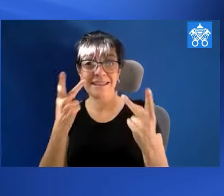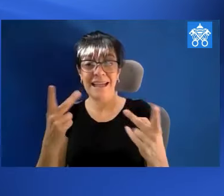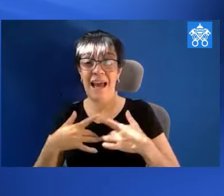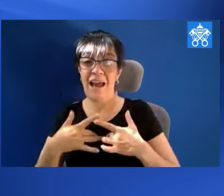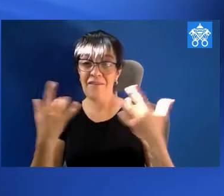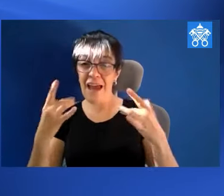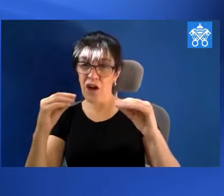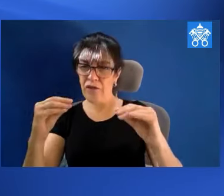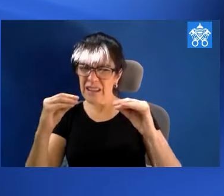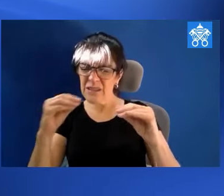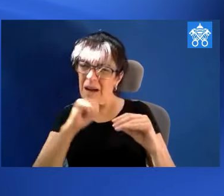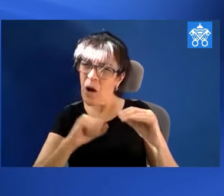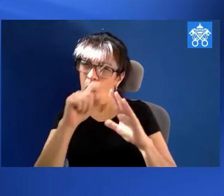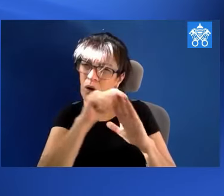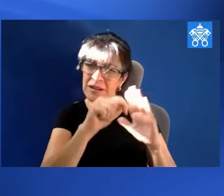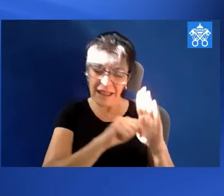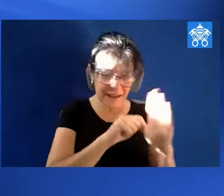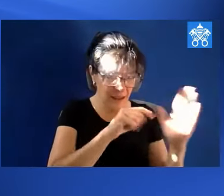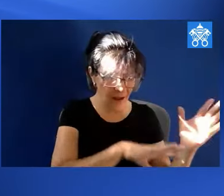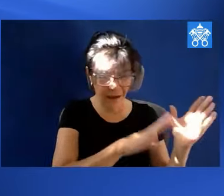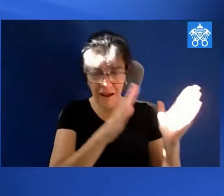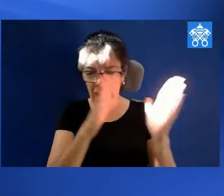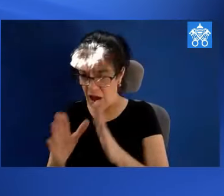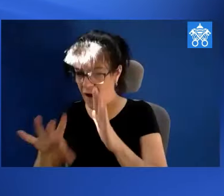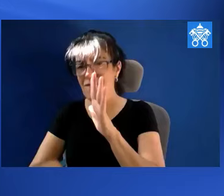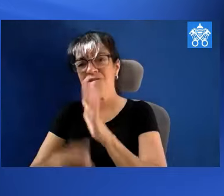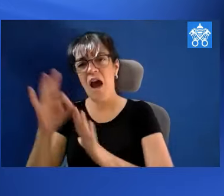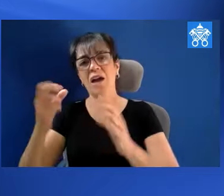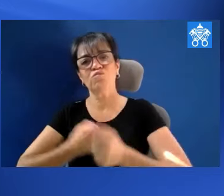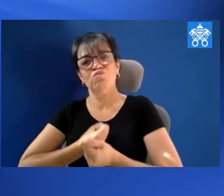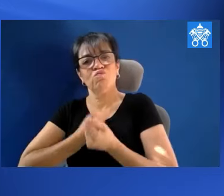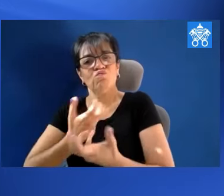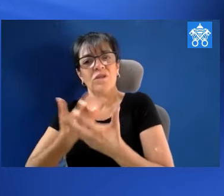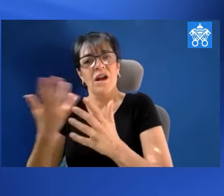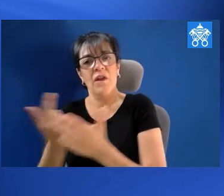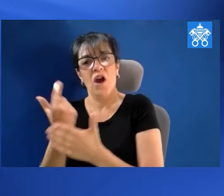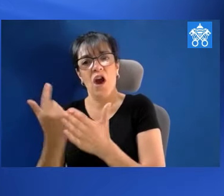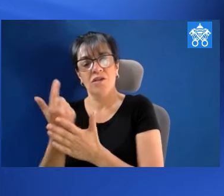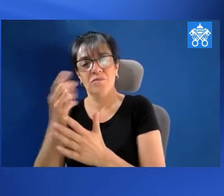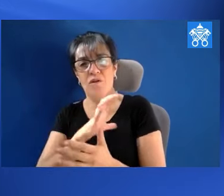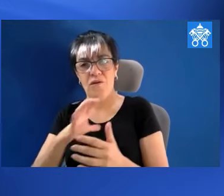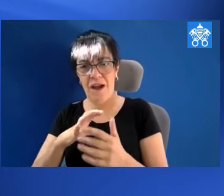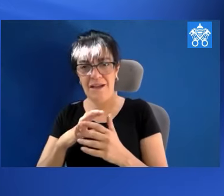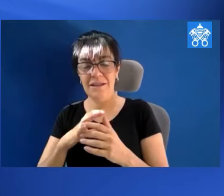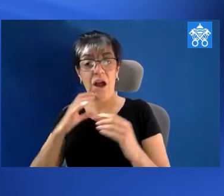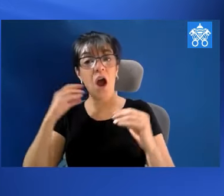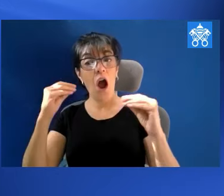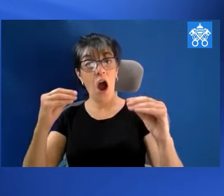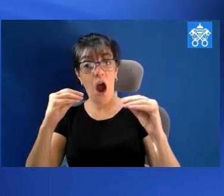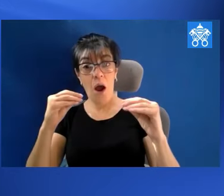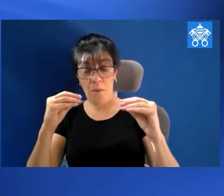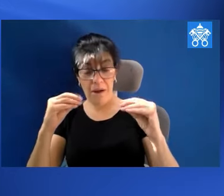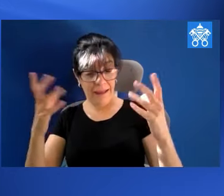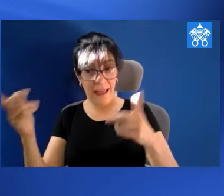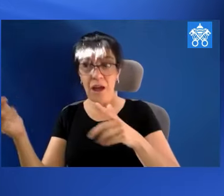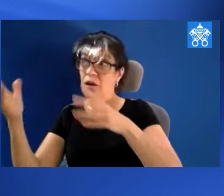how an event or teaching given by the Old Testament finds its full expression in the Gospel of Christ. The homily must help to transfer